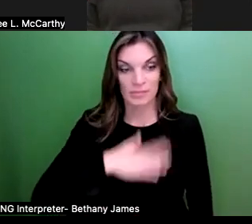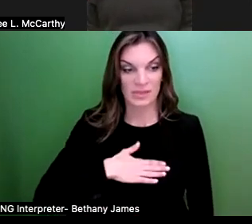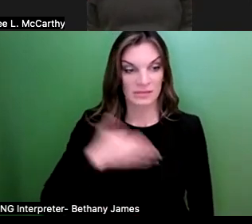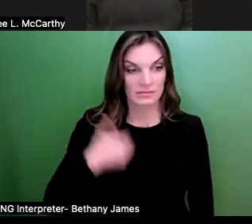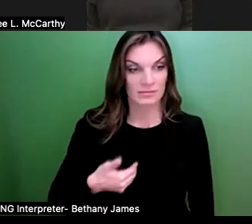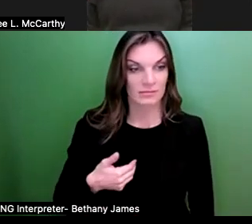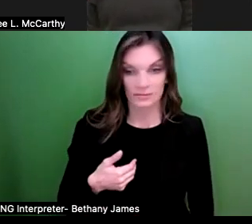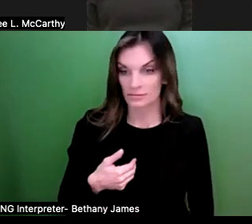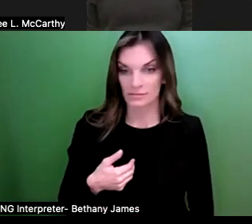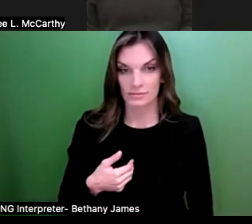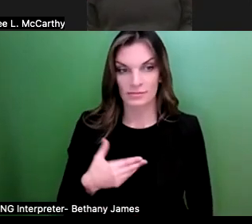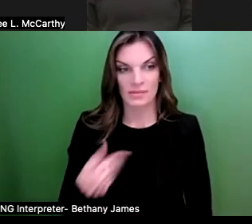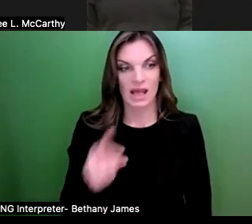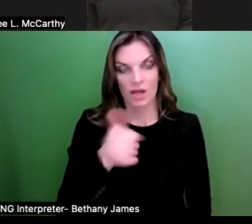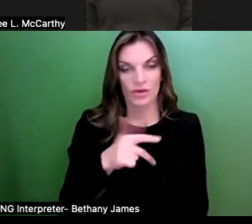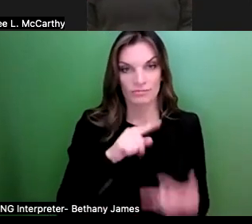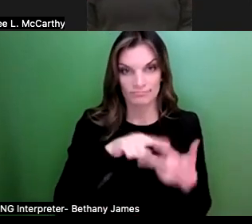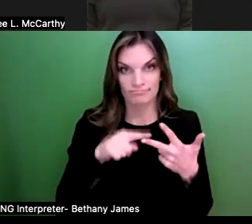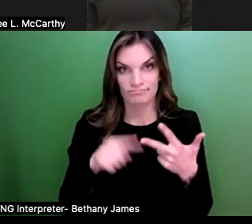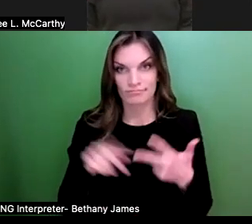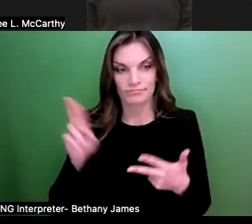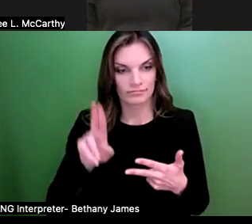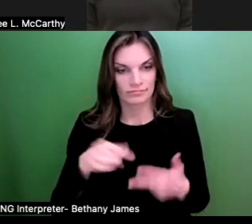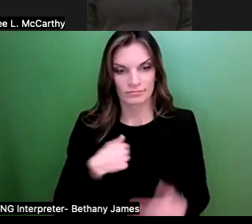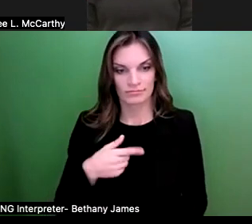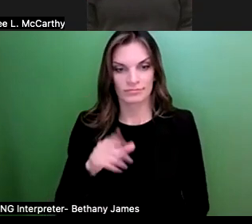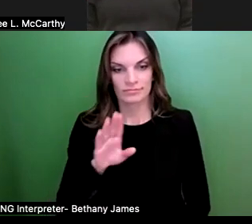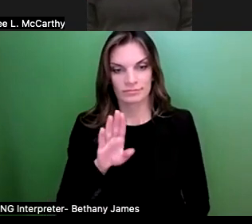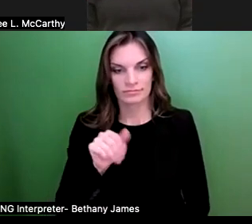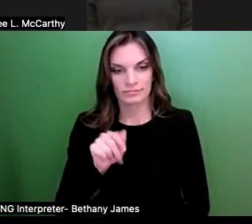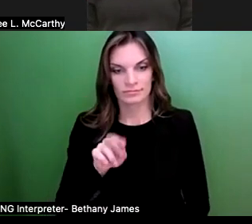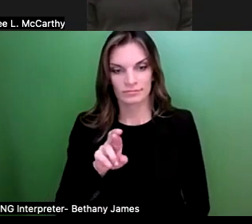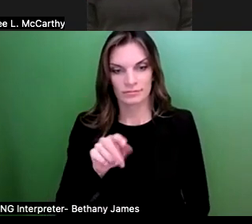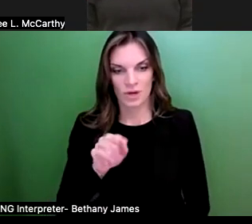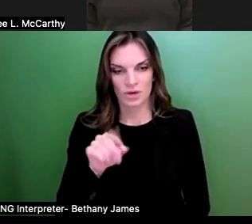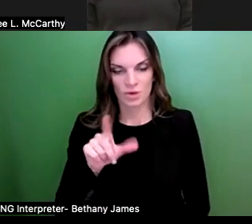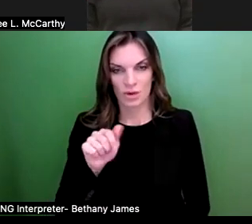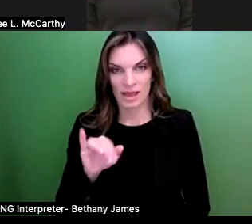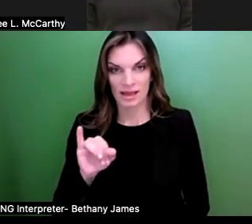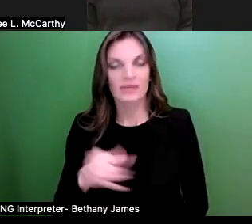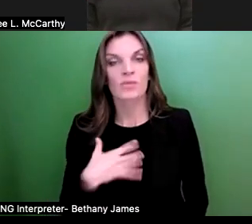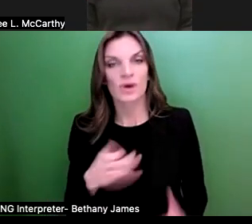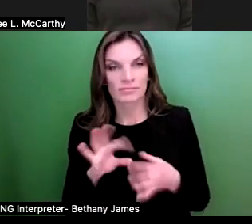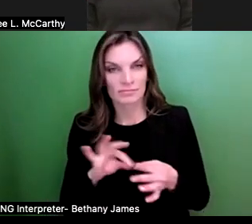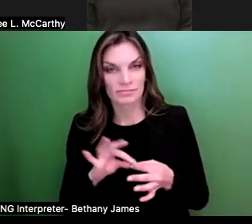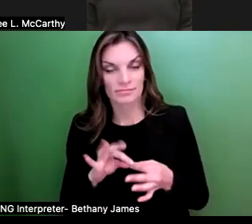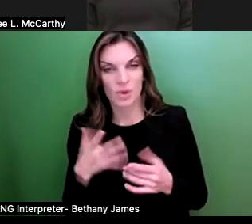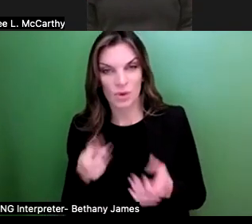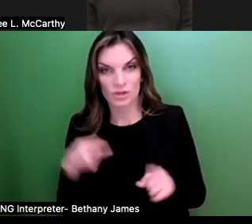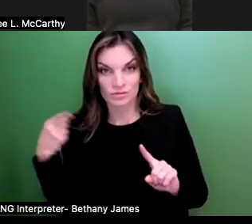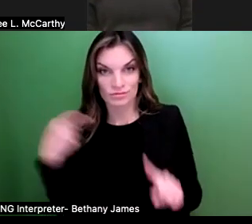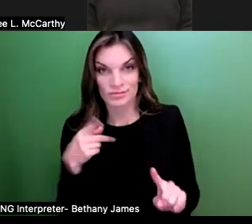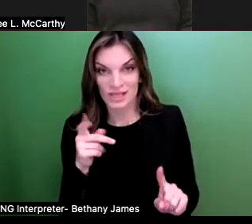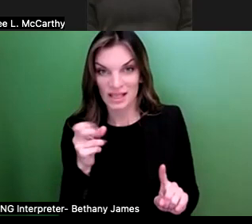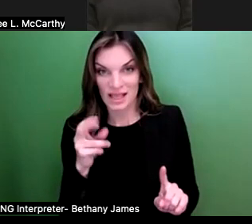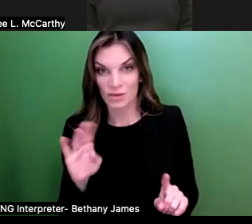1 second. No, and I'm not rebutting Becky. I'm actually just want to touch on something that Karen